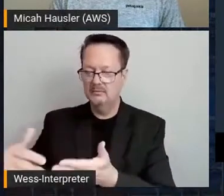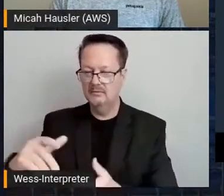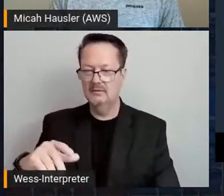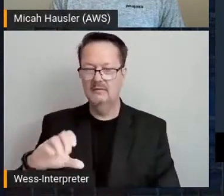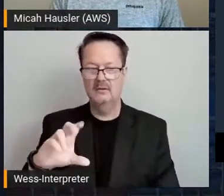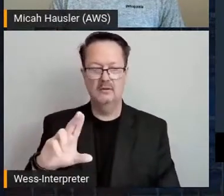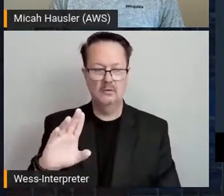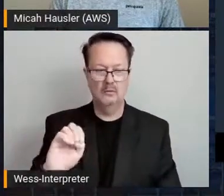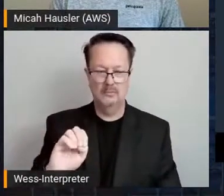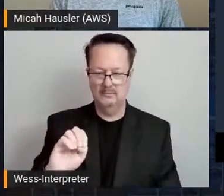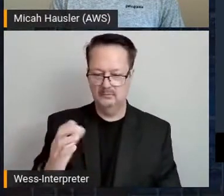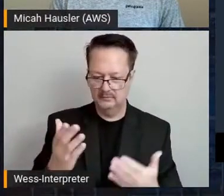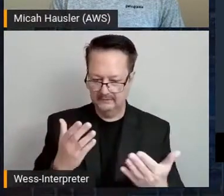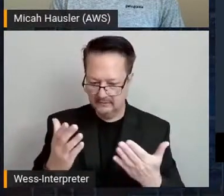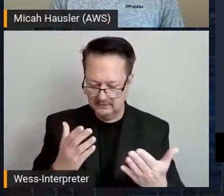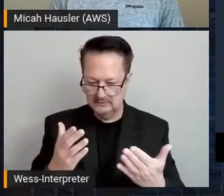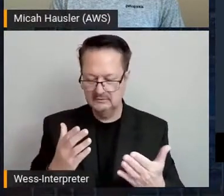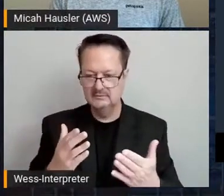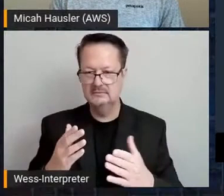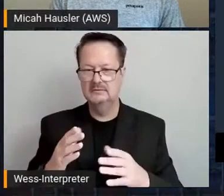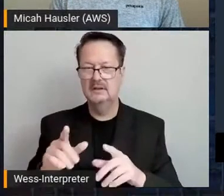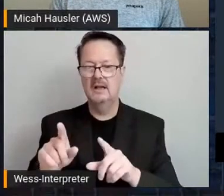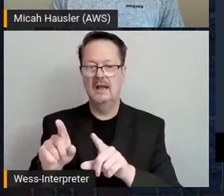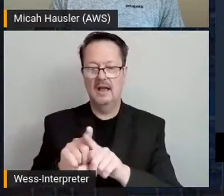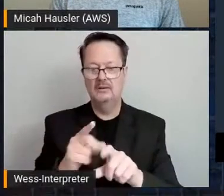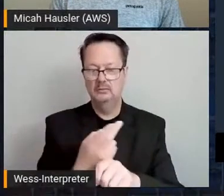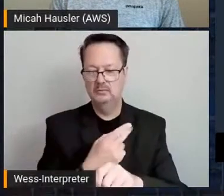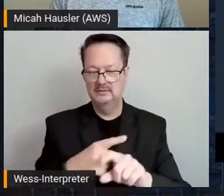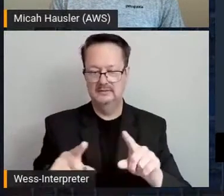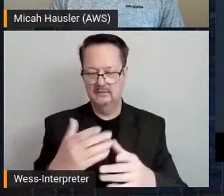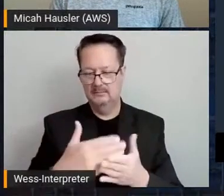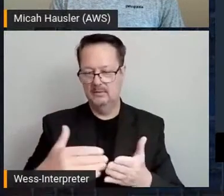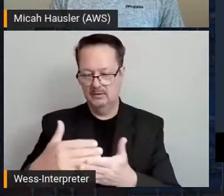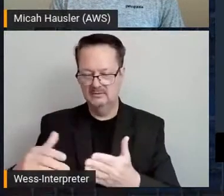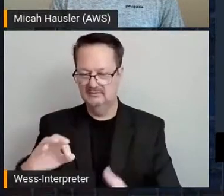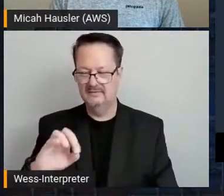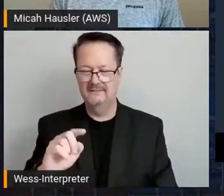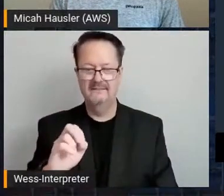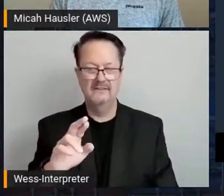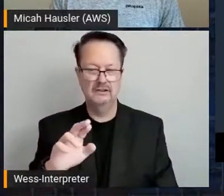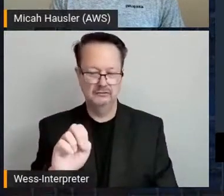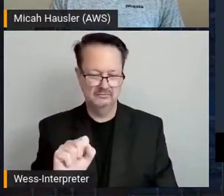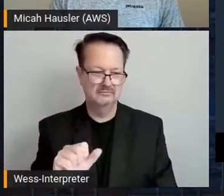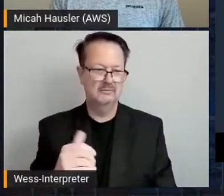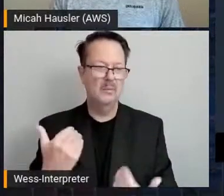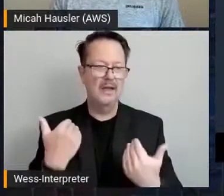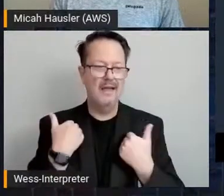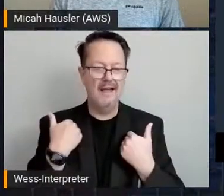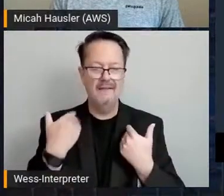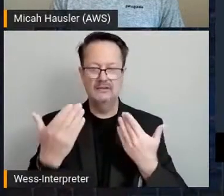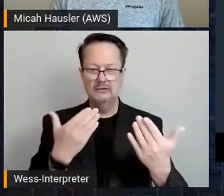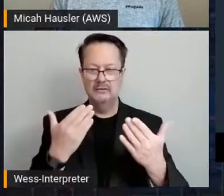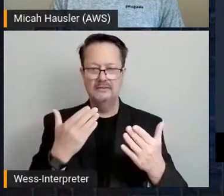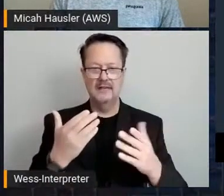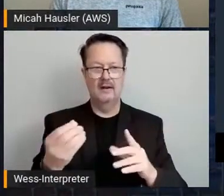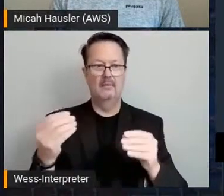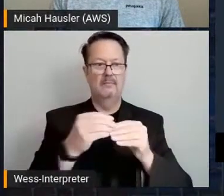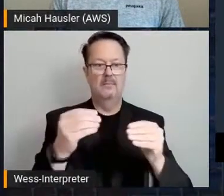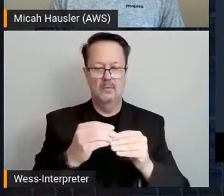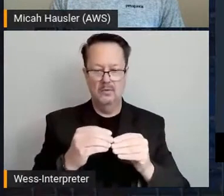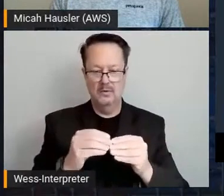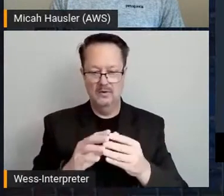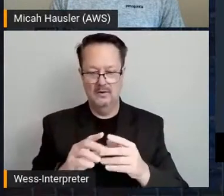different features. And then we have services that are abstracted further, things